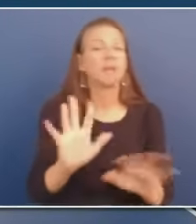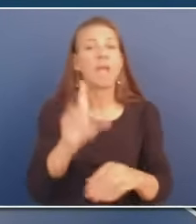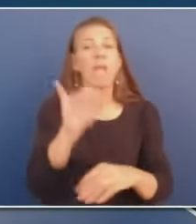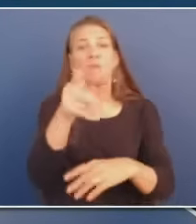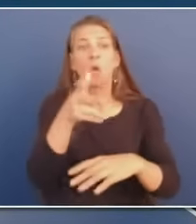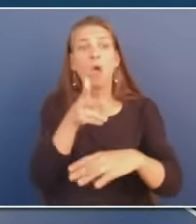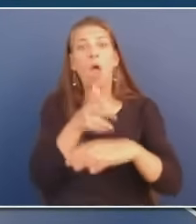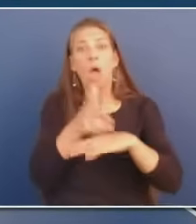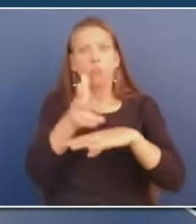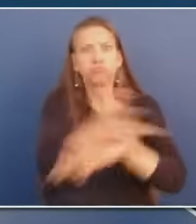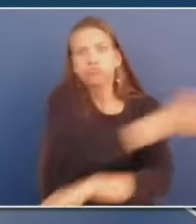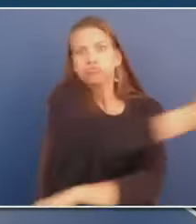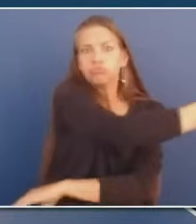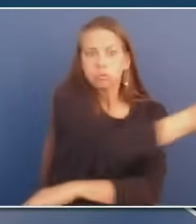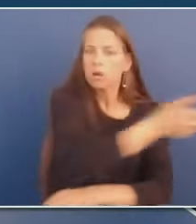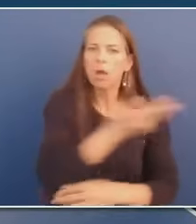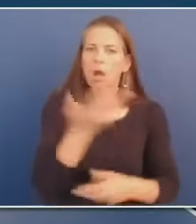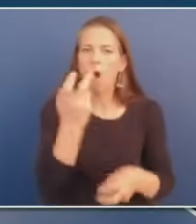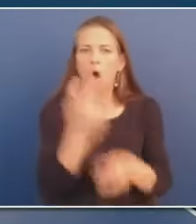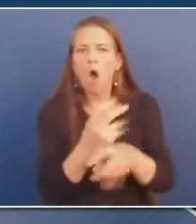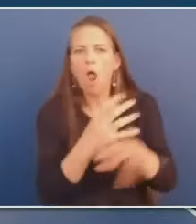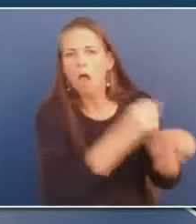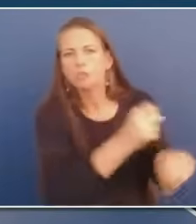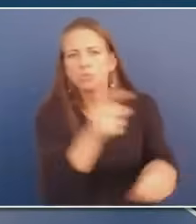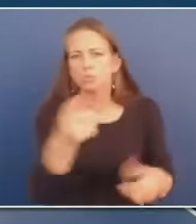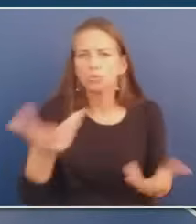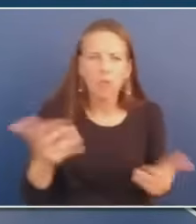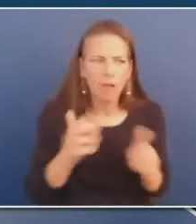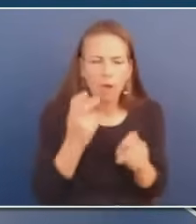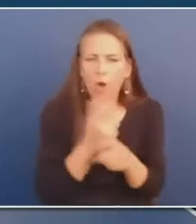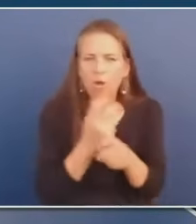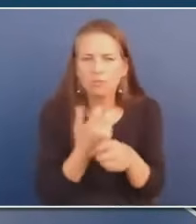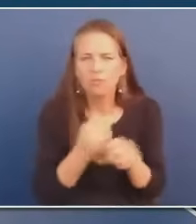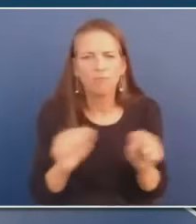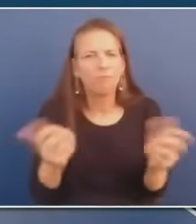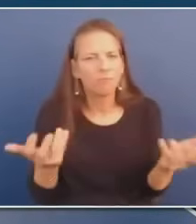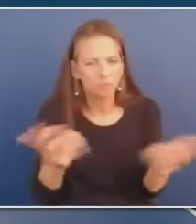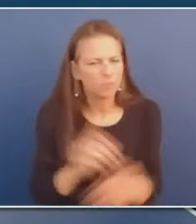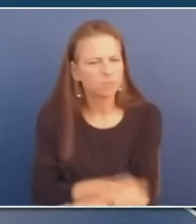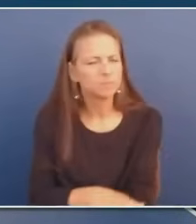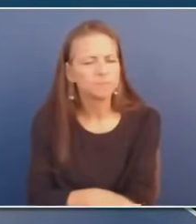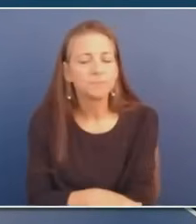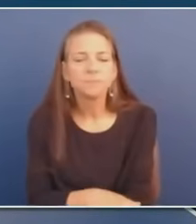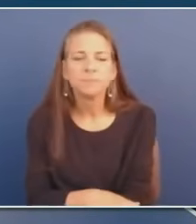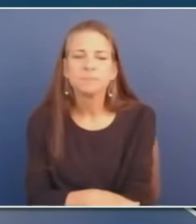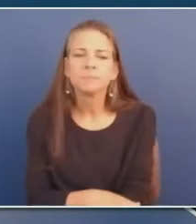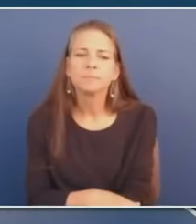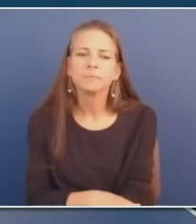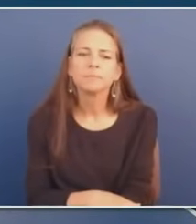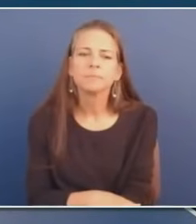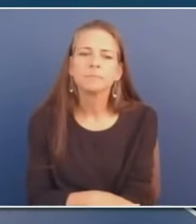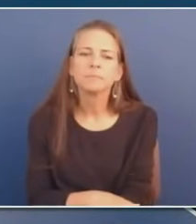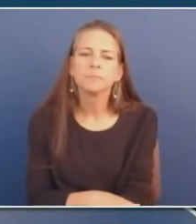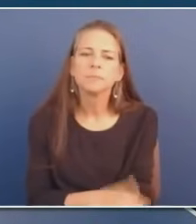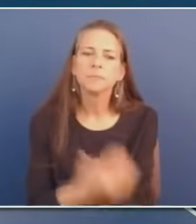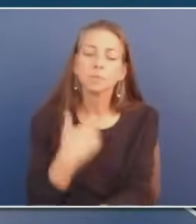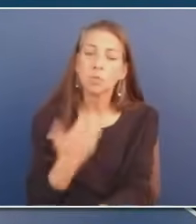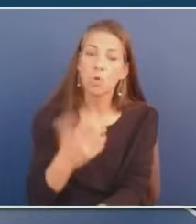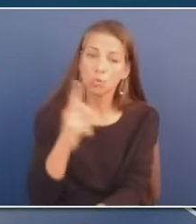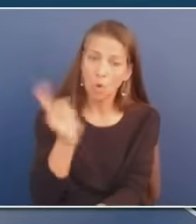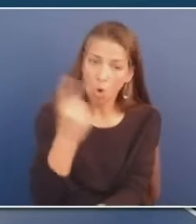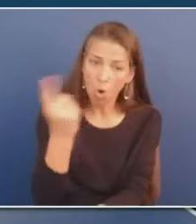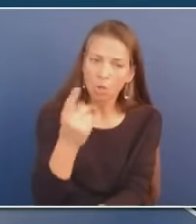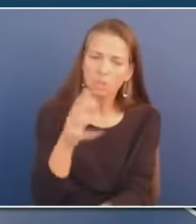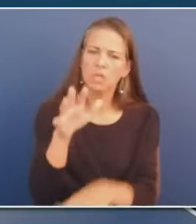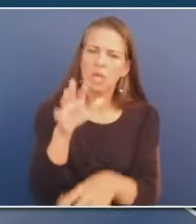or in a dangerous position. Let's hit the next one. So we are asking everyone to take action now